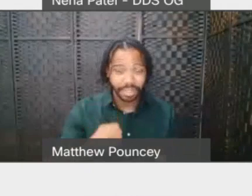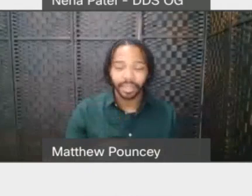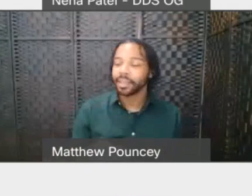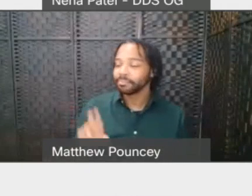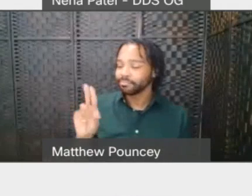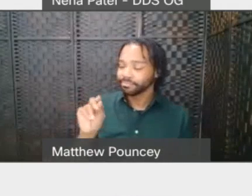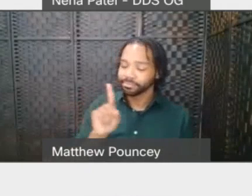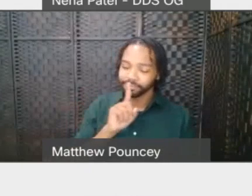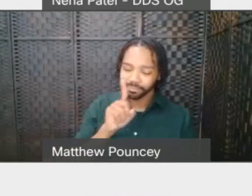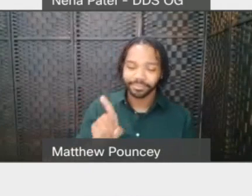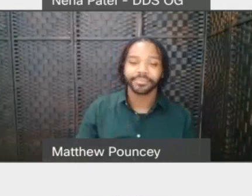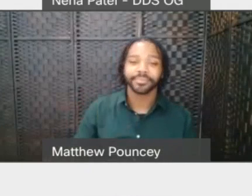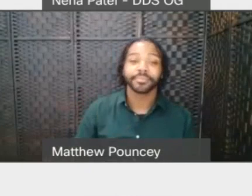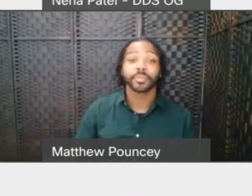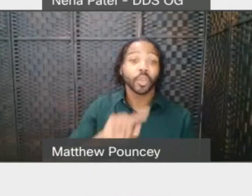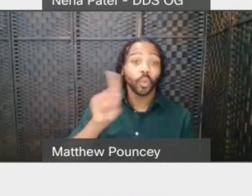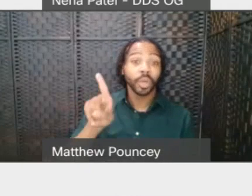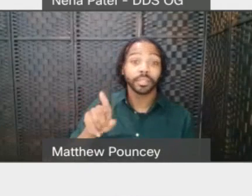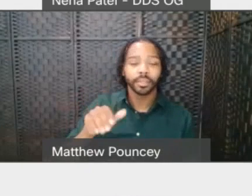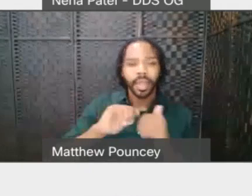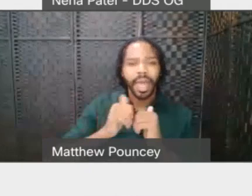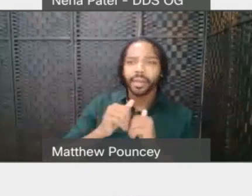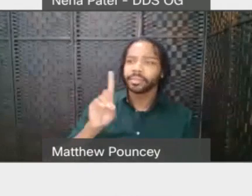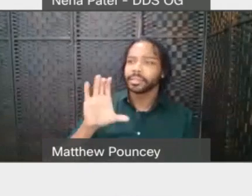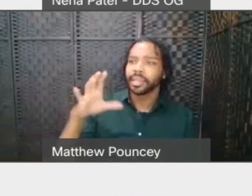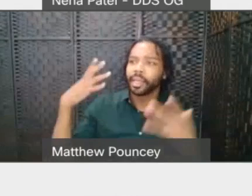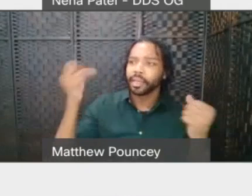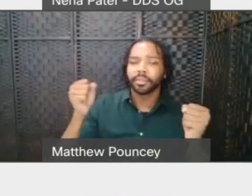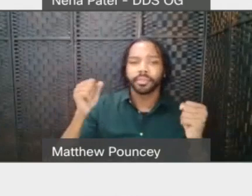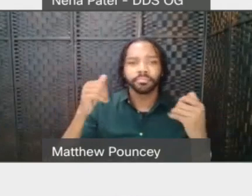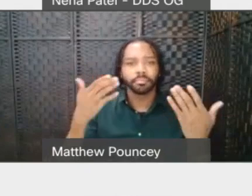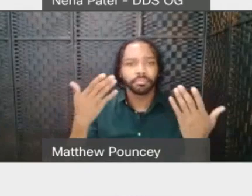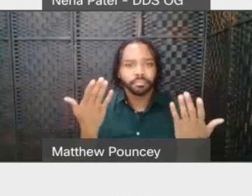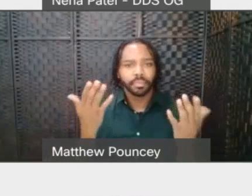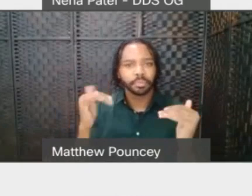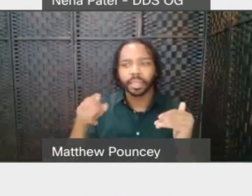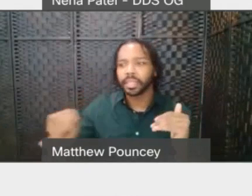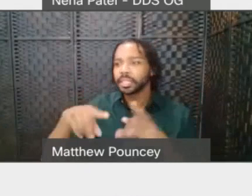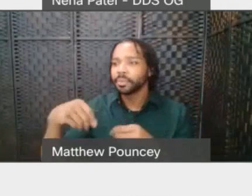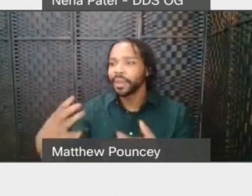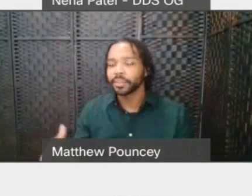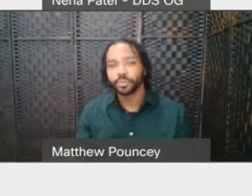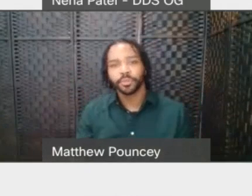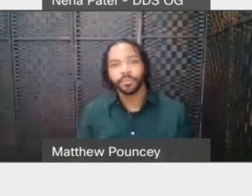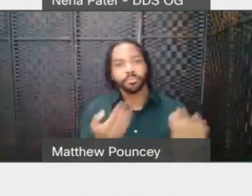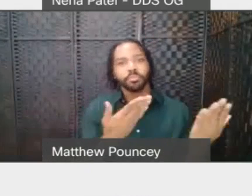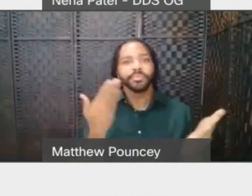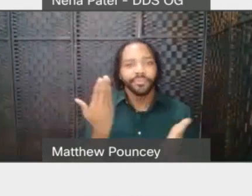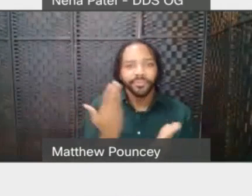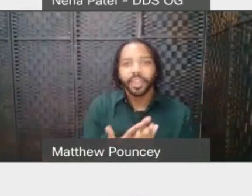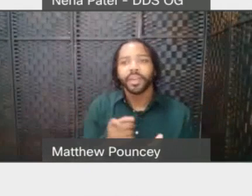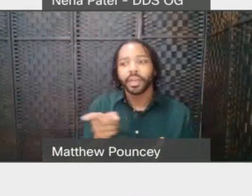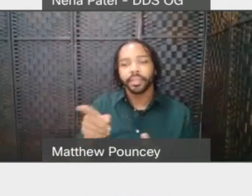all. How is DC Health expecting providers to verify that employees have completed their